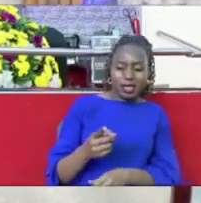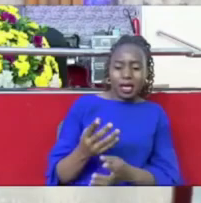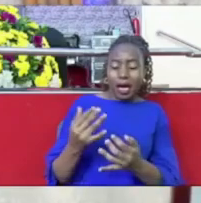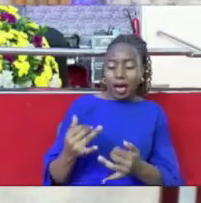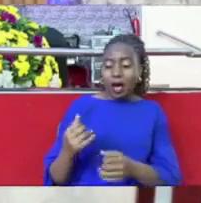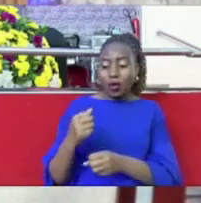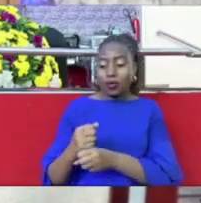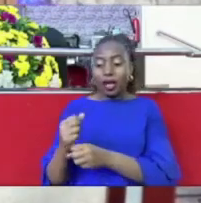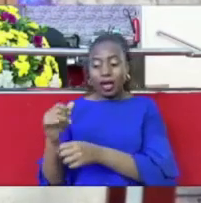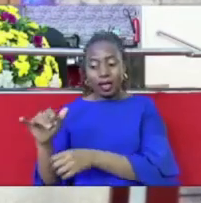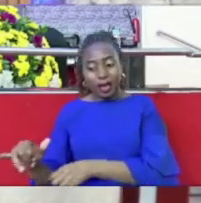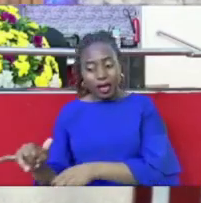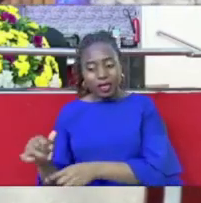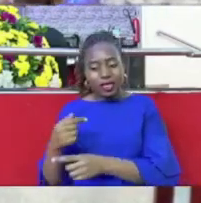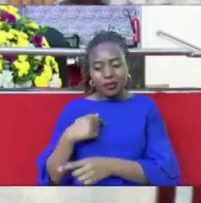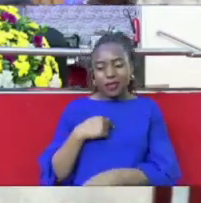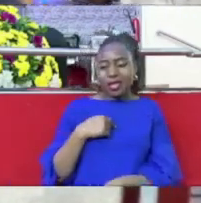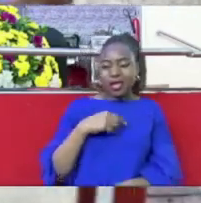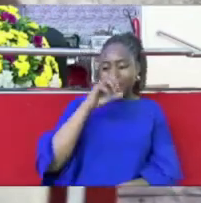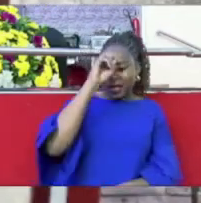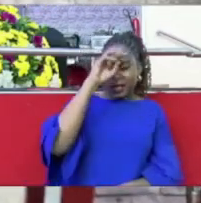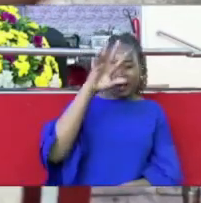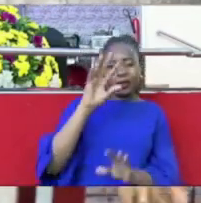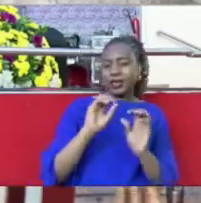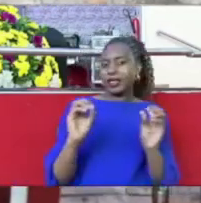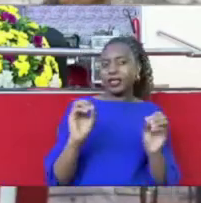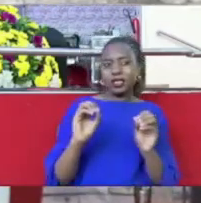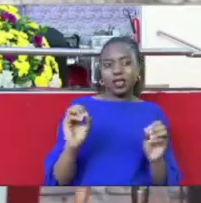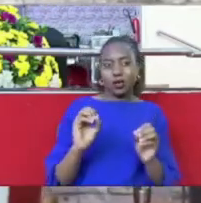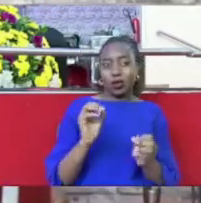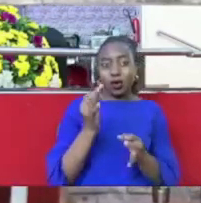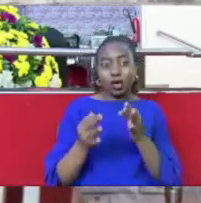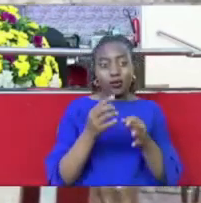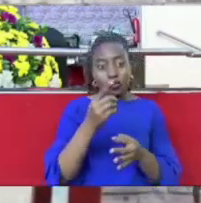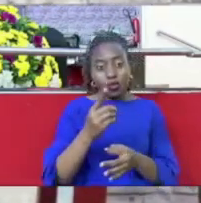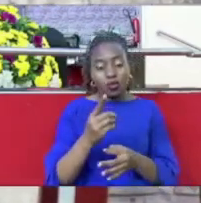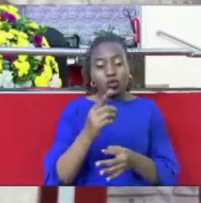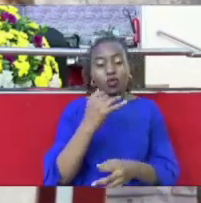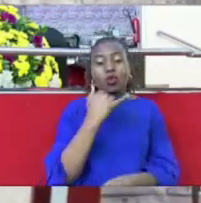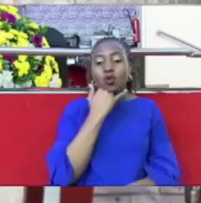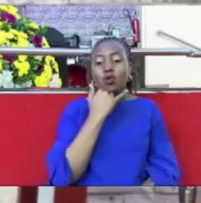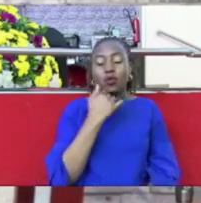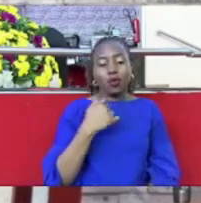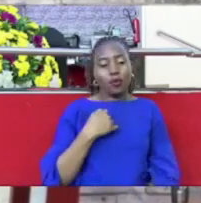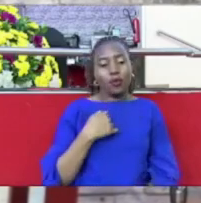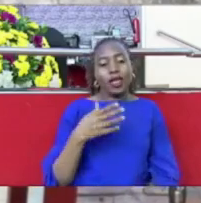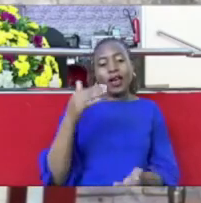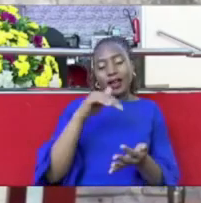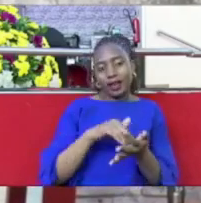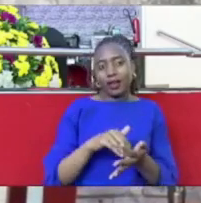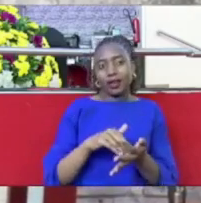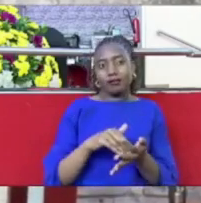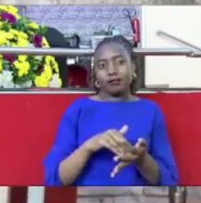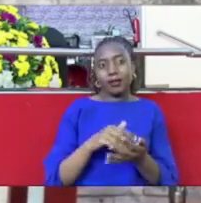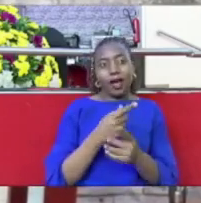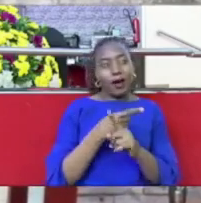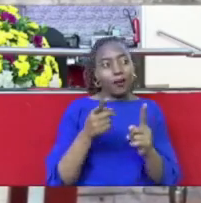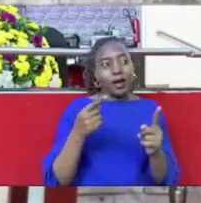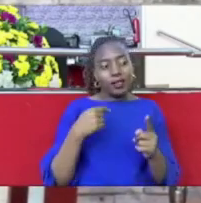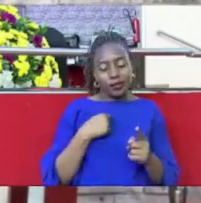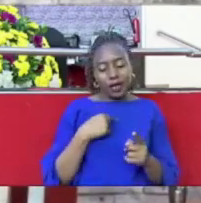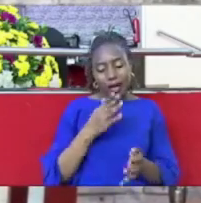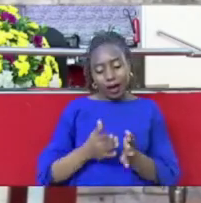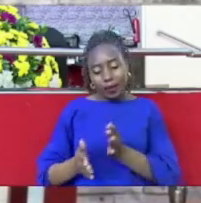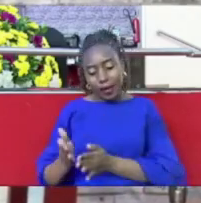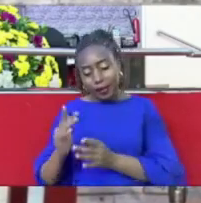mwingine ukanisema. I don't be surprised even tomorrow or after a week you'll do it again. Sitashangaa ikiwa kesho utatenda tena. But I'm putting myself, lakini najitayarisha,